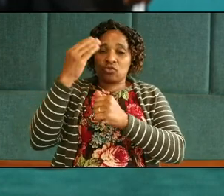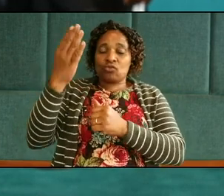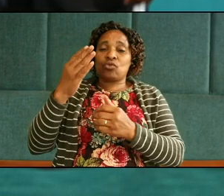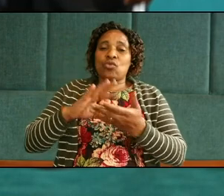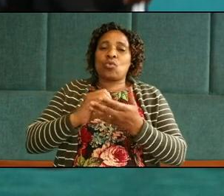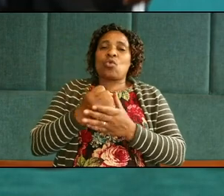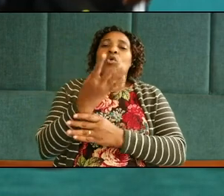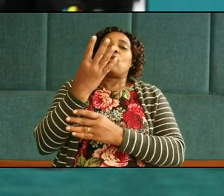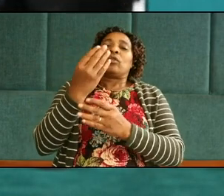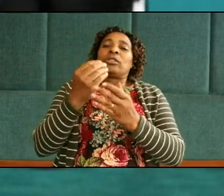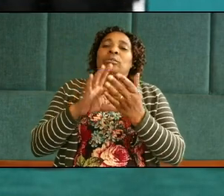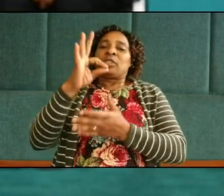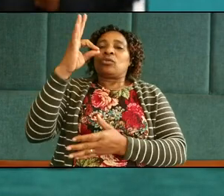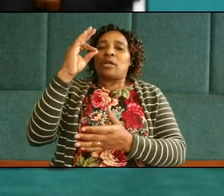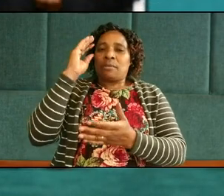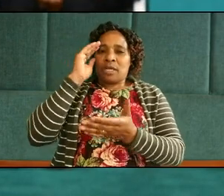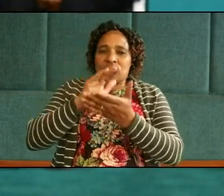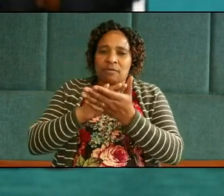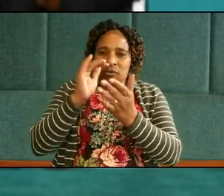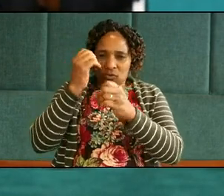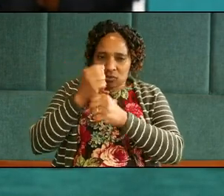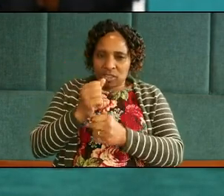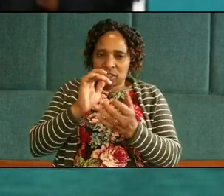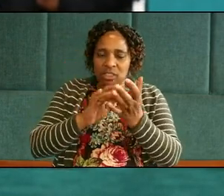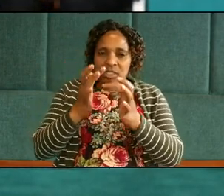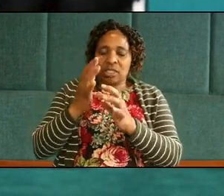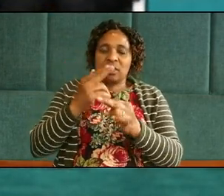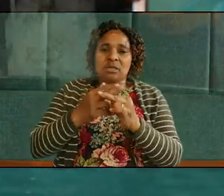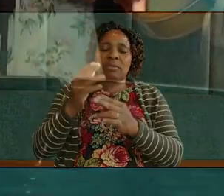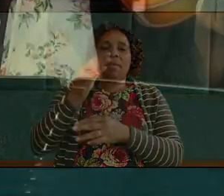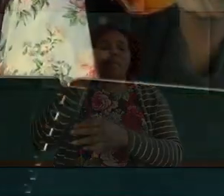prayer, believing and trusting in Jesus' name. Amen.